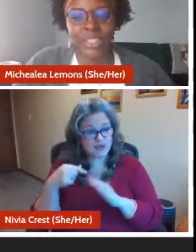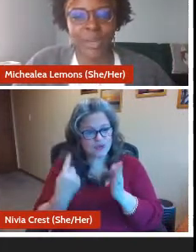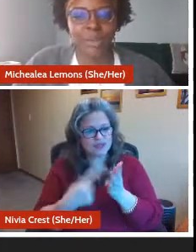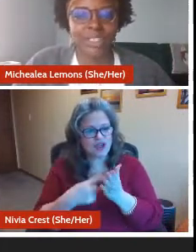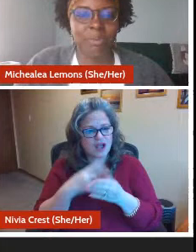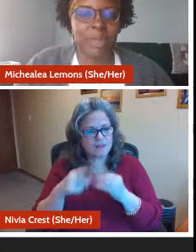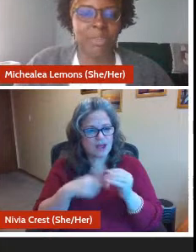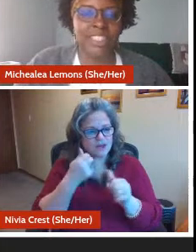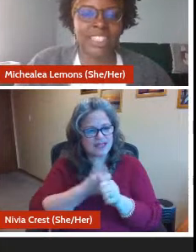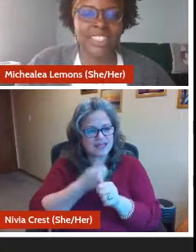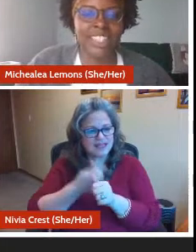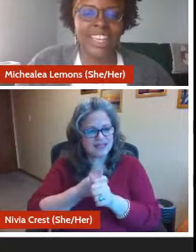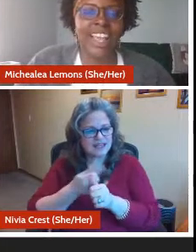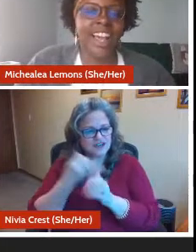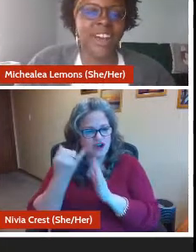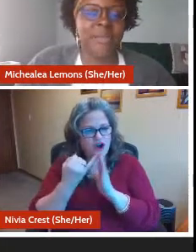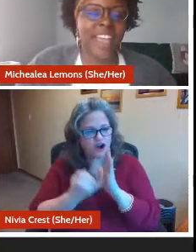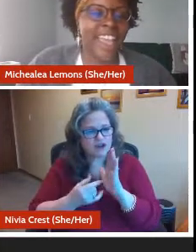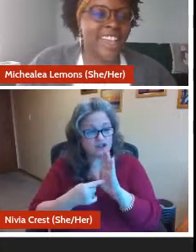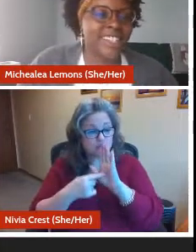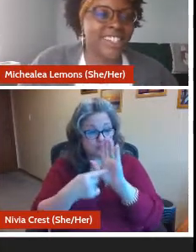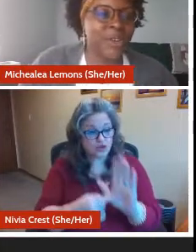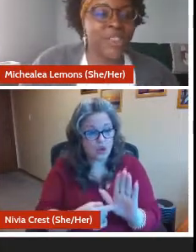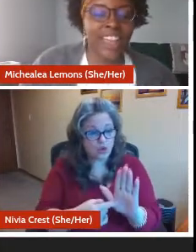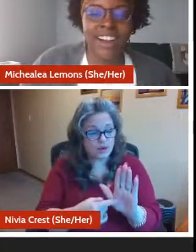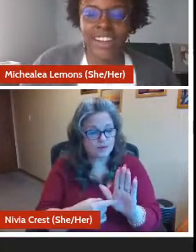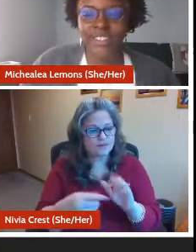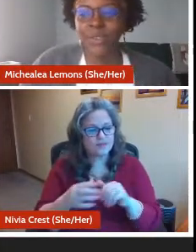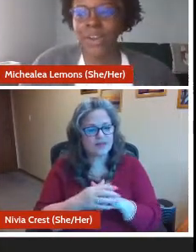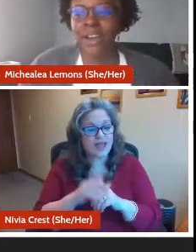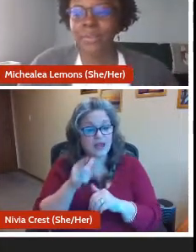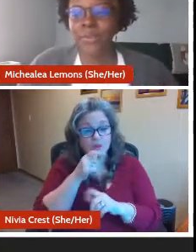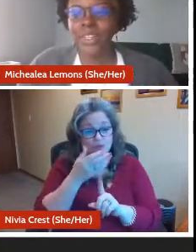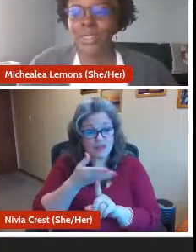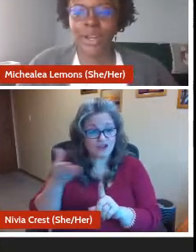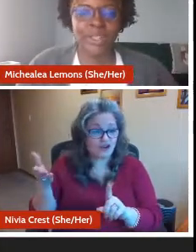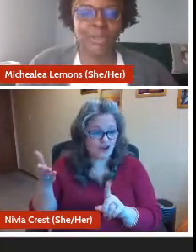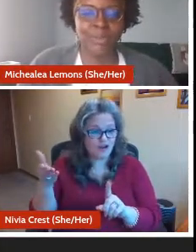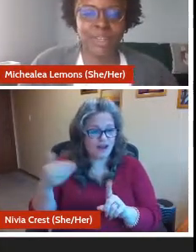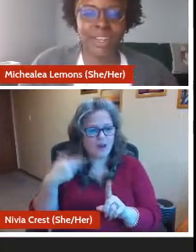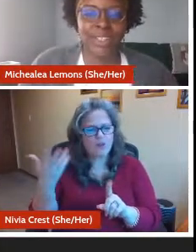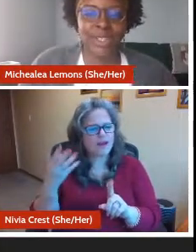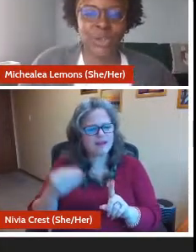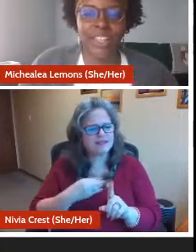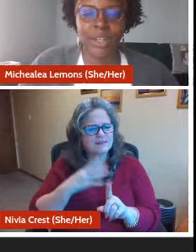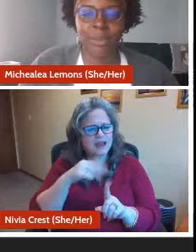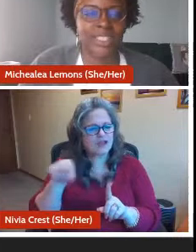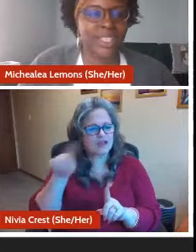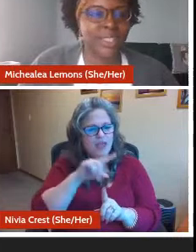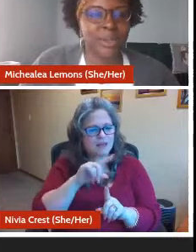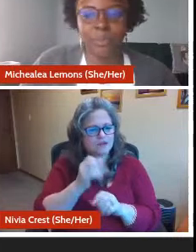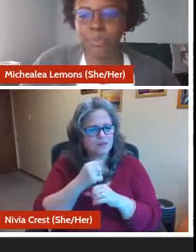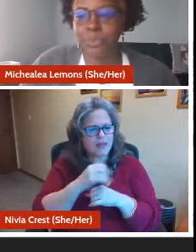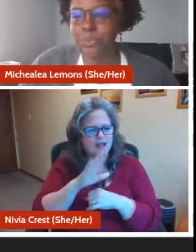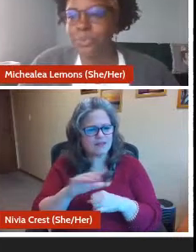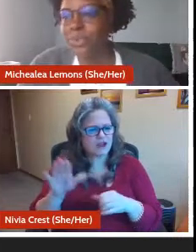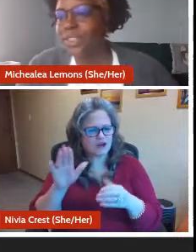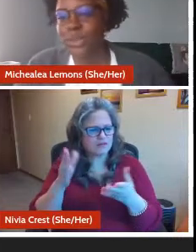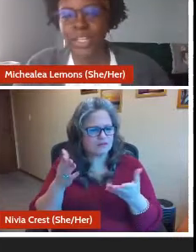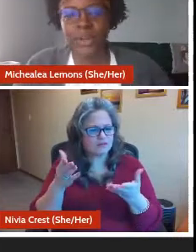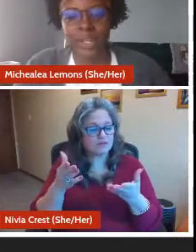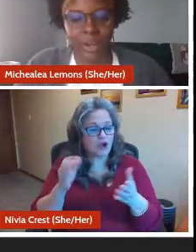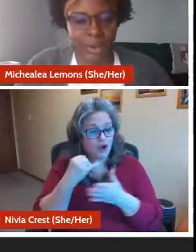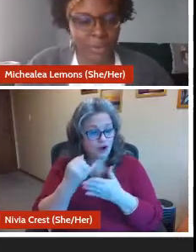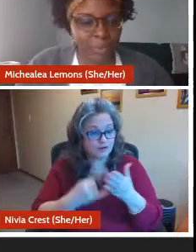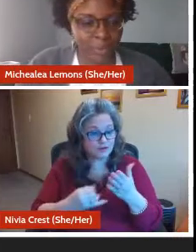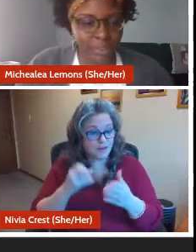artist who was able to submit pieces and who they are and what inspired them to create their pieces.